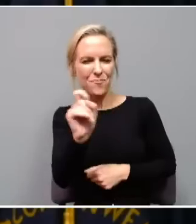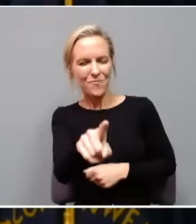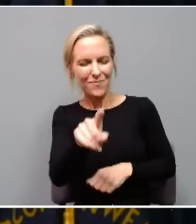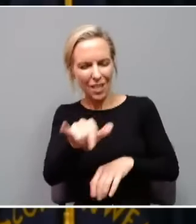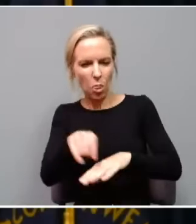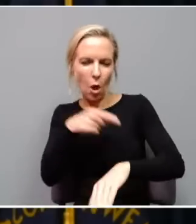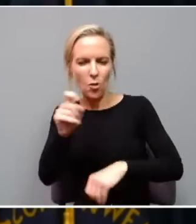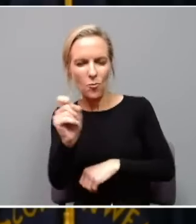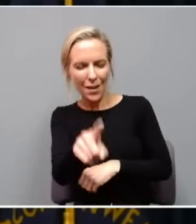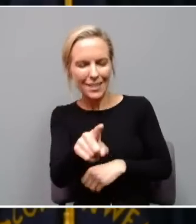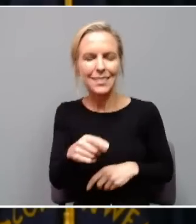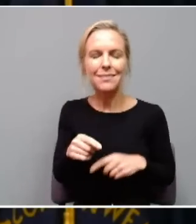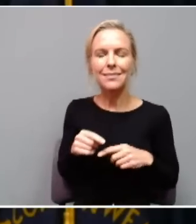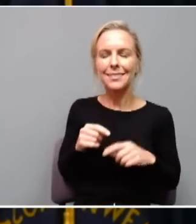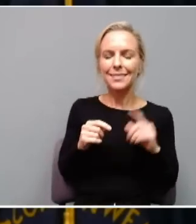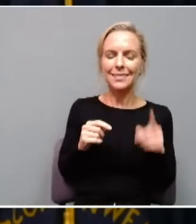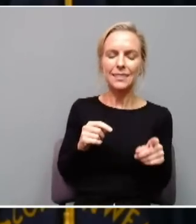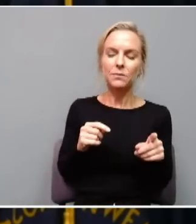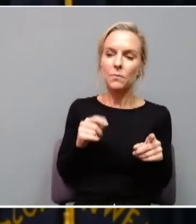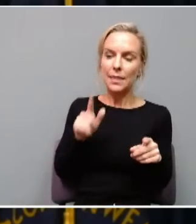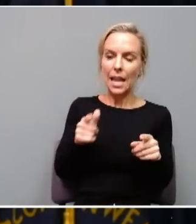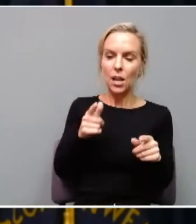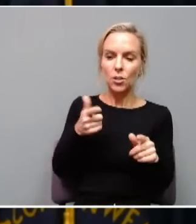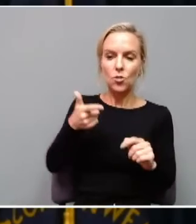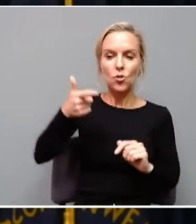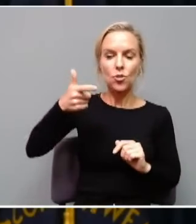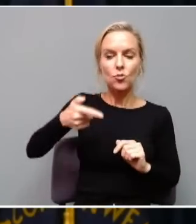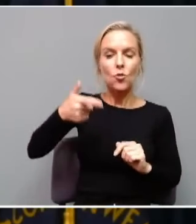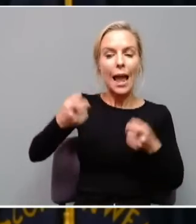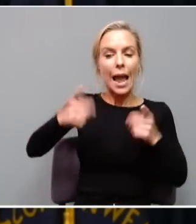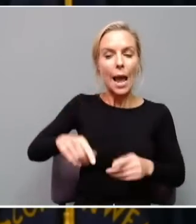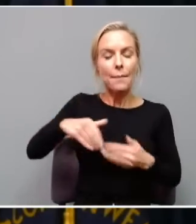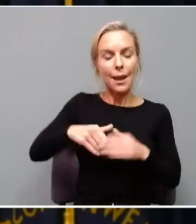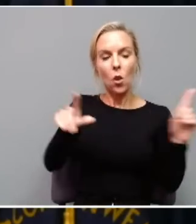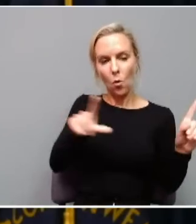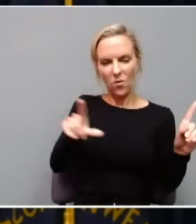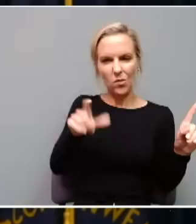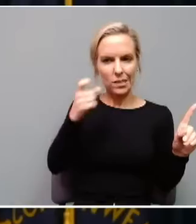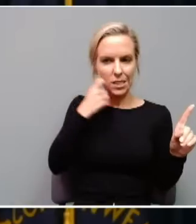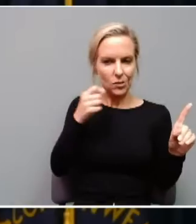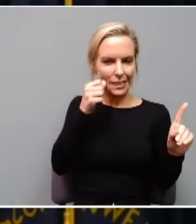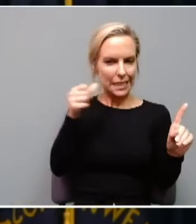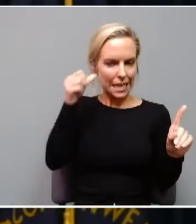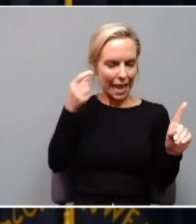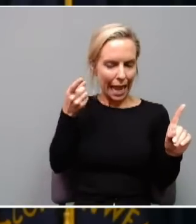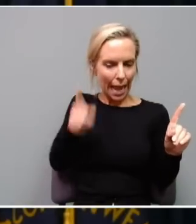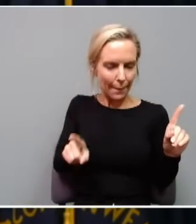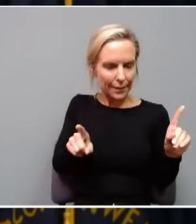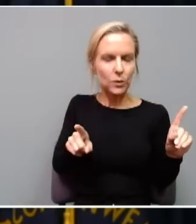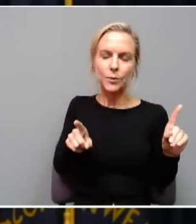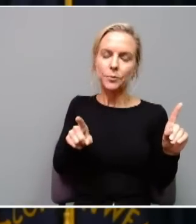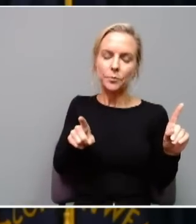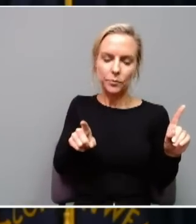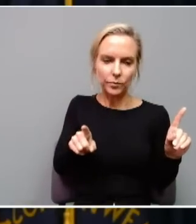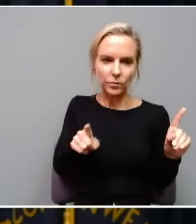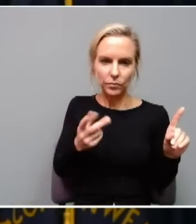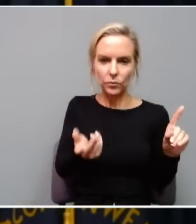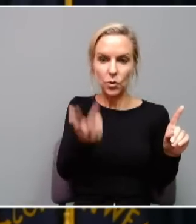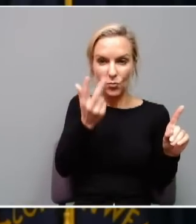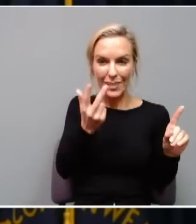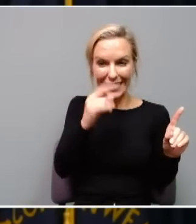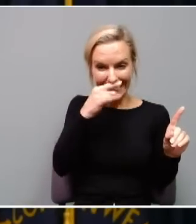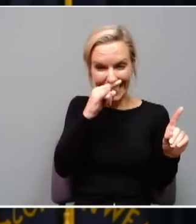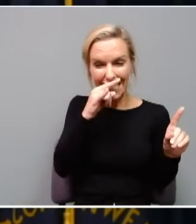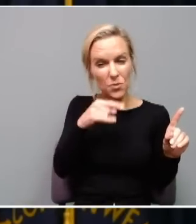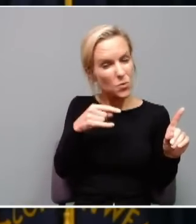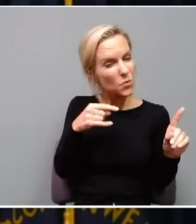The shooting in Louisville, just yesterday, of 3 kids at a